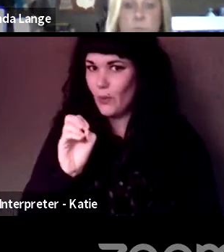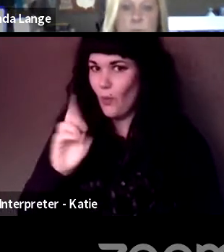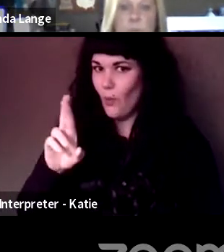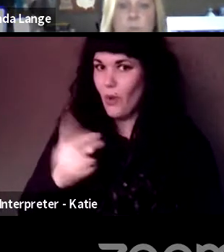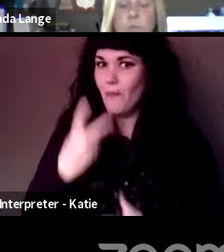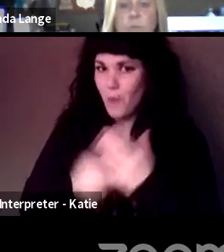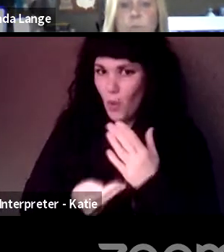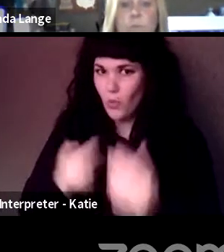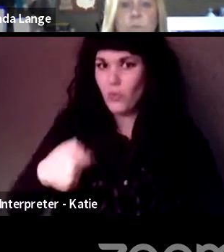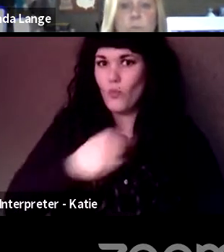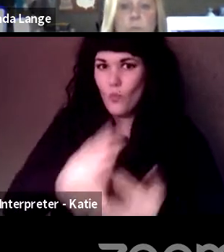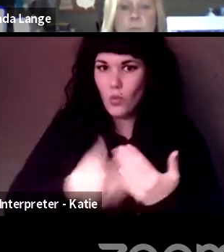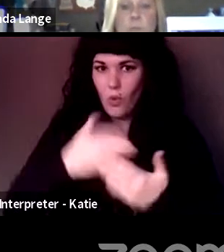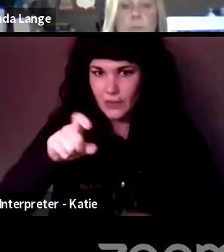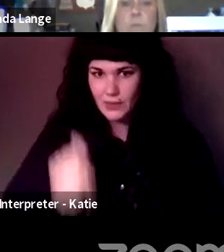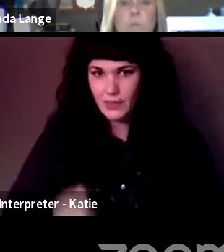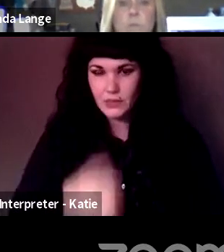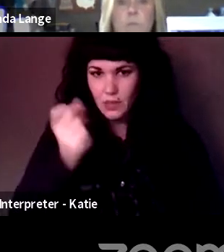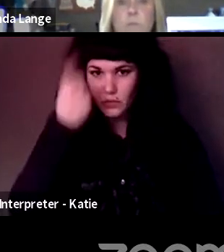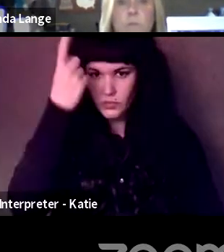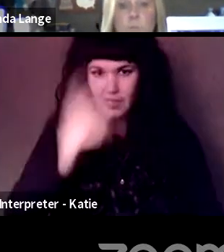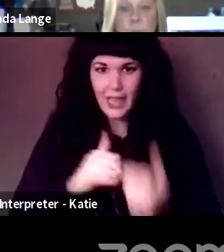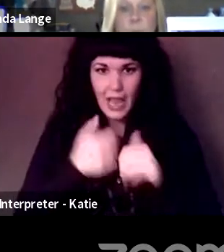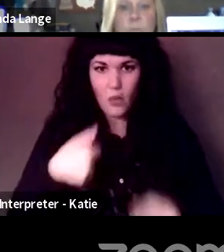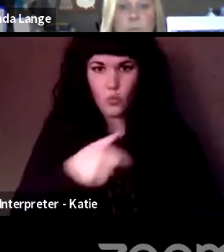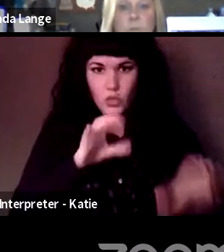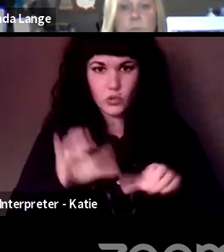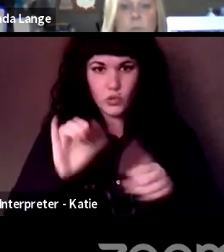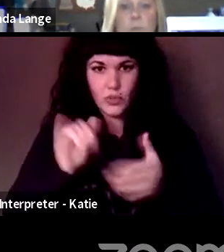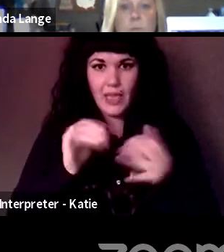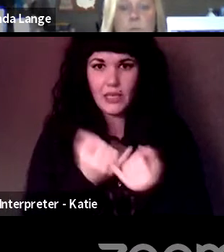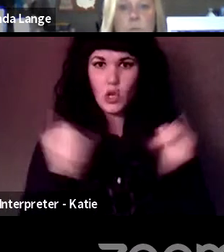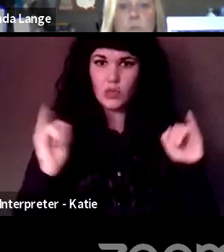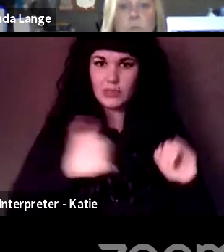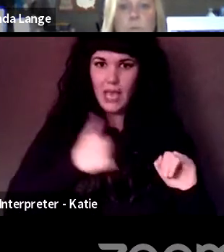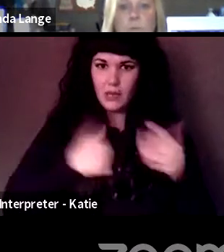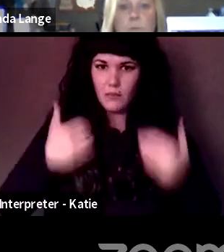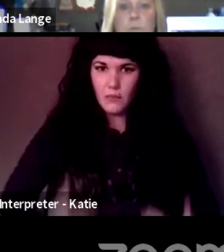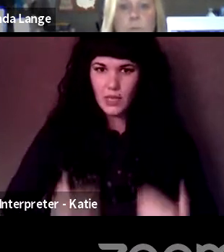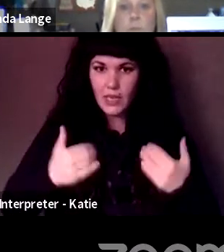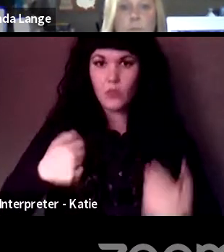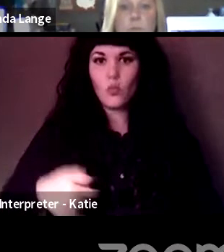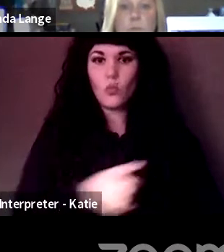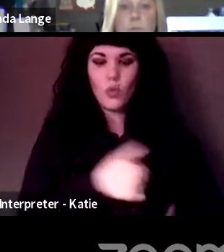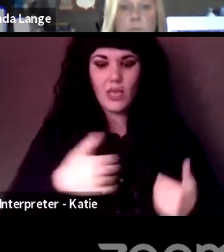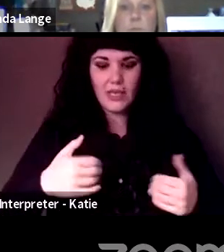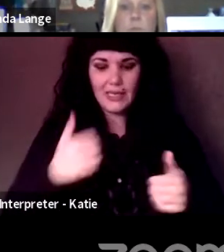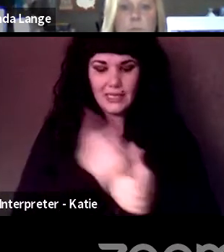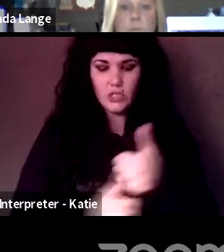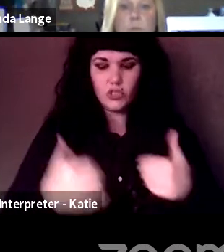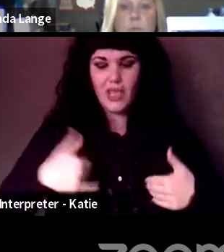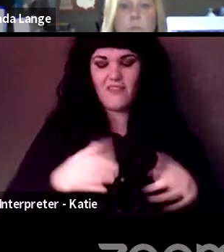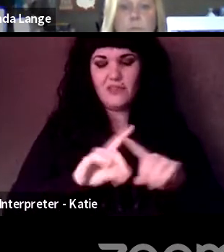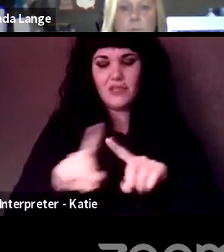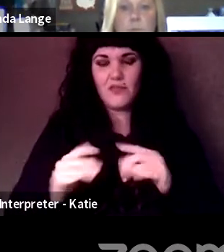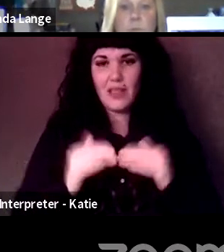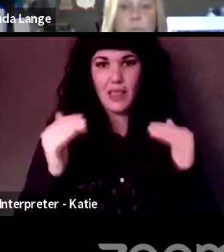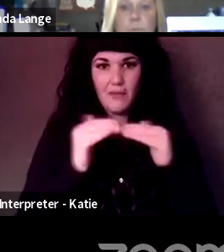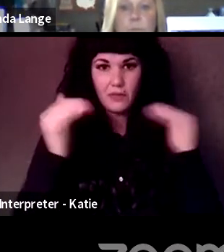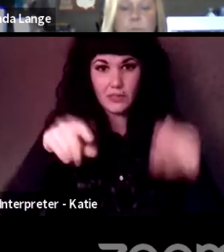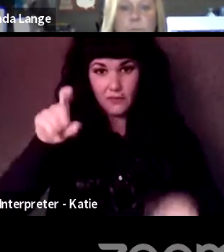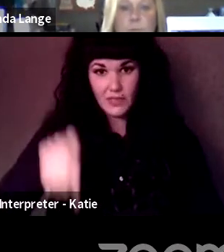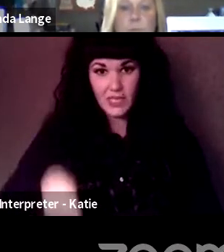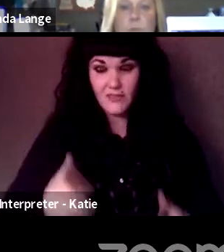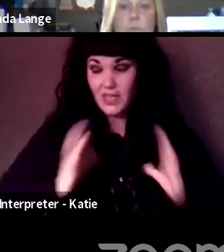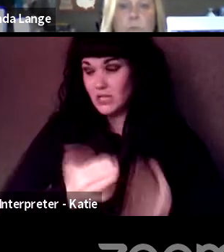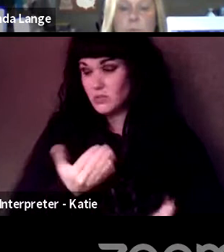we do that, and that autonomy, or that somehow that we each have different levels of need, and vacation may be one thing, but it may